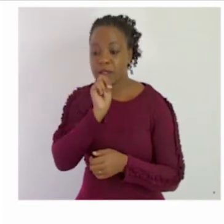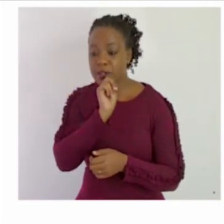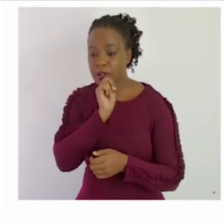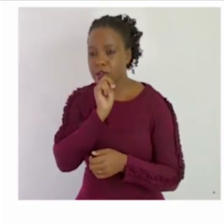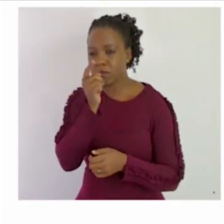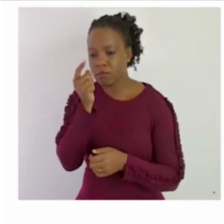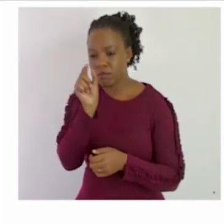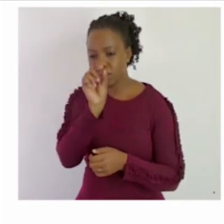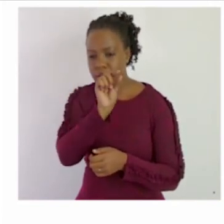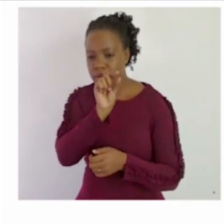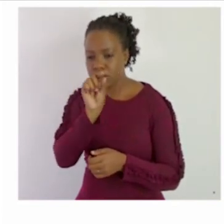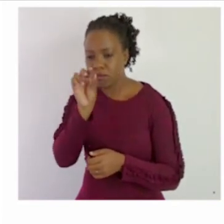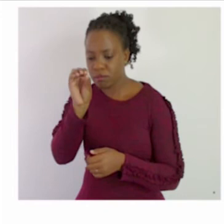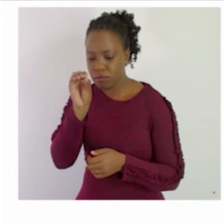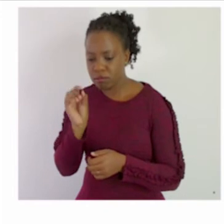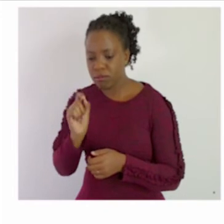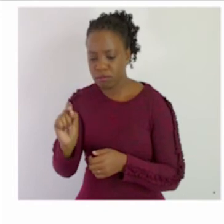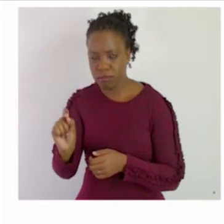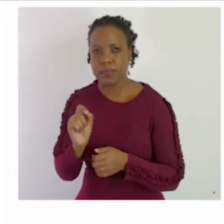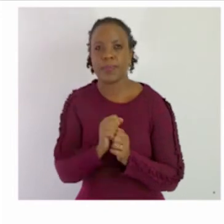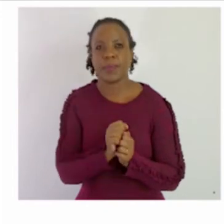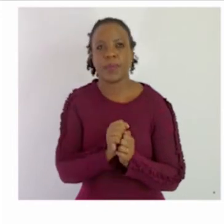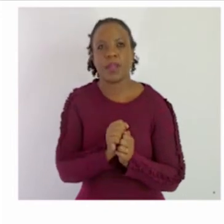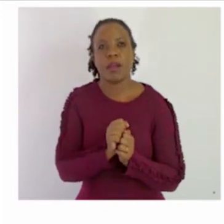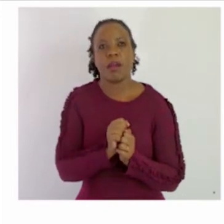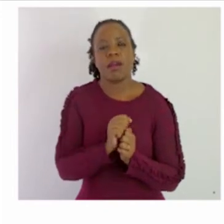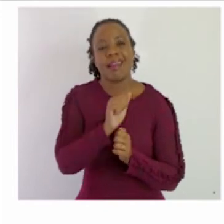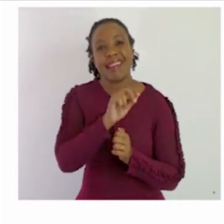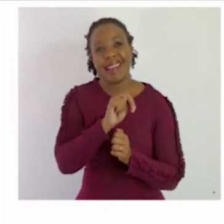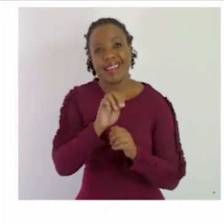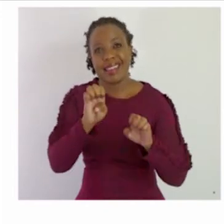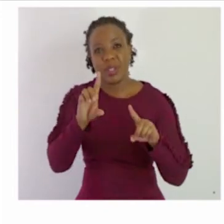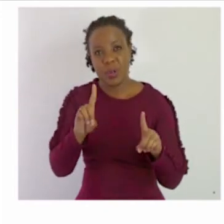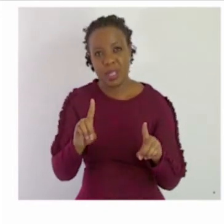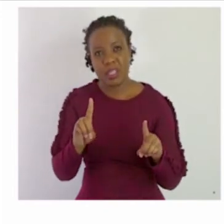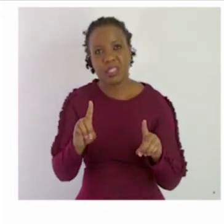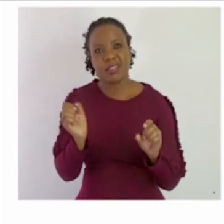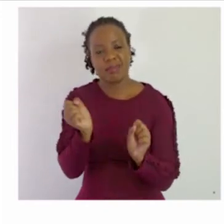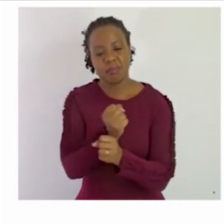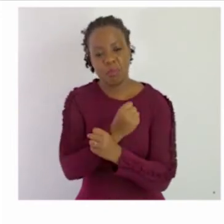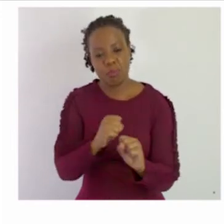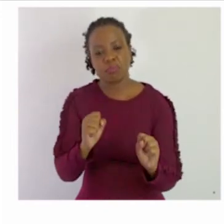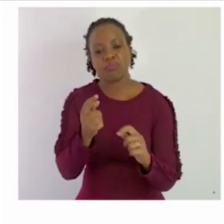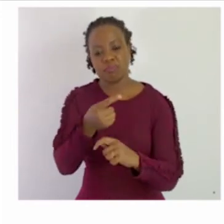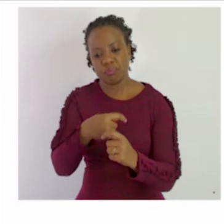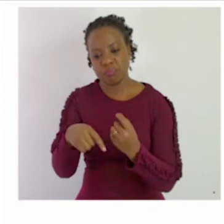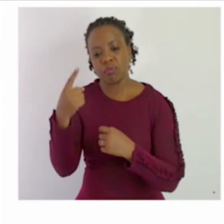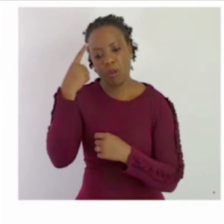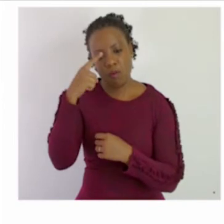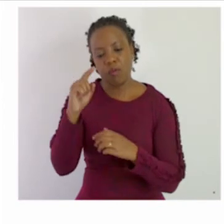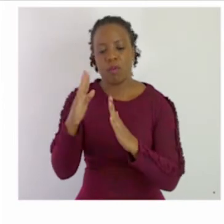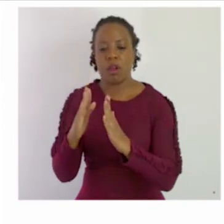An education cannot be traded for a house. An education cannot be